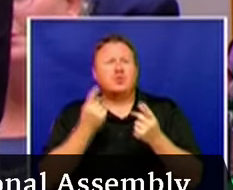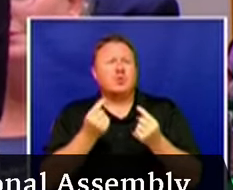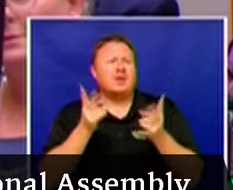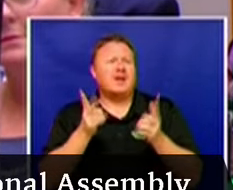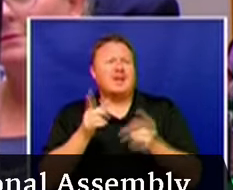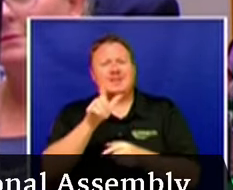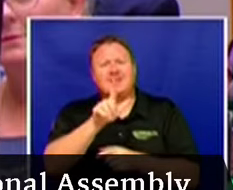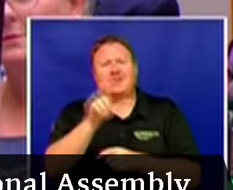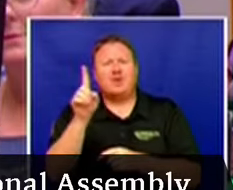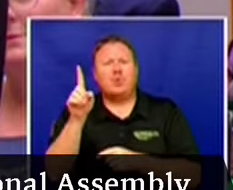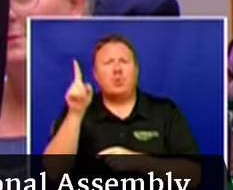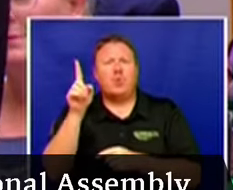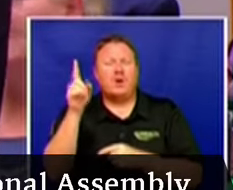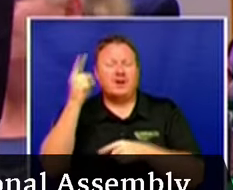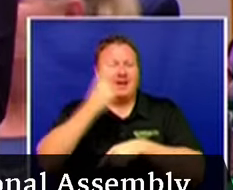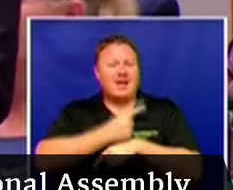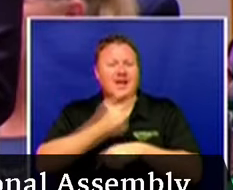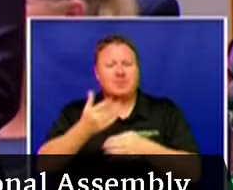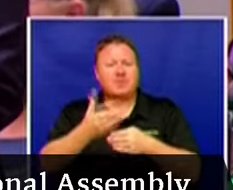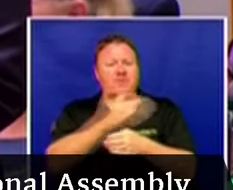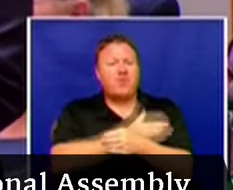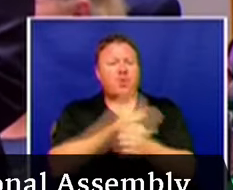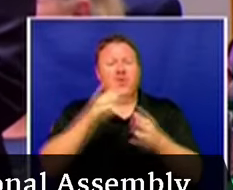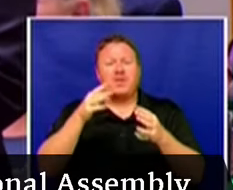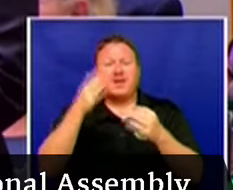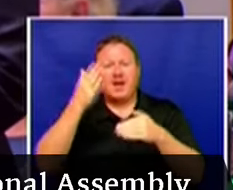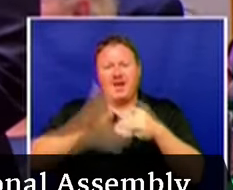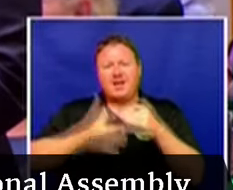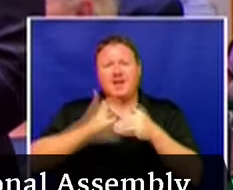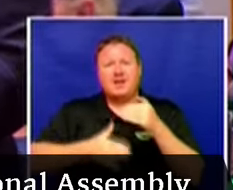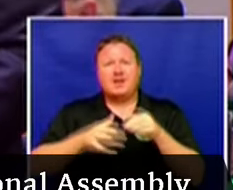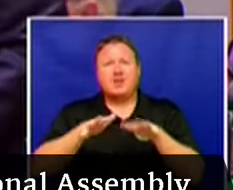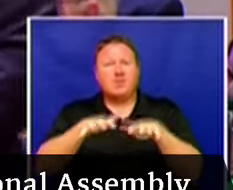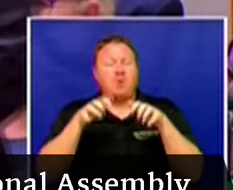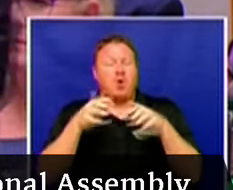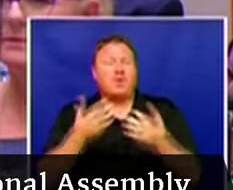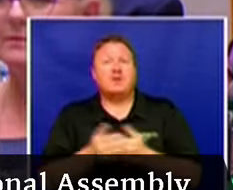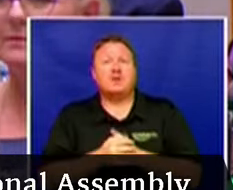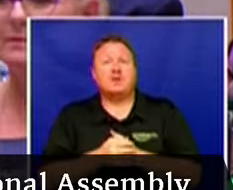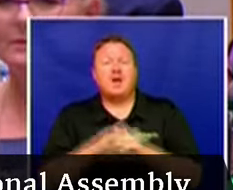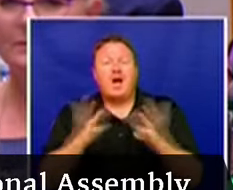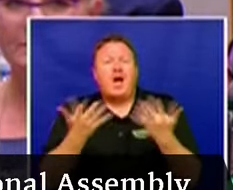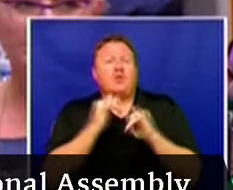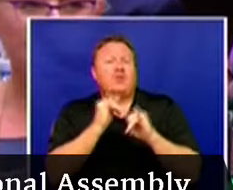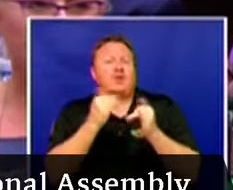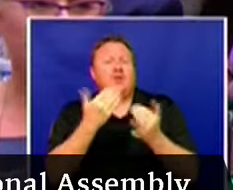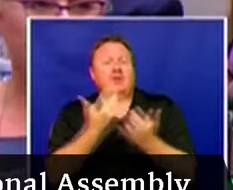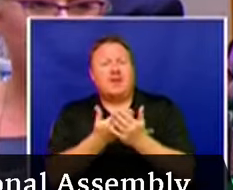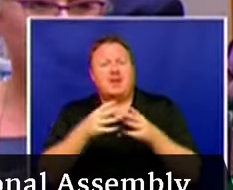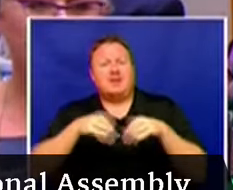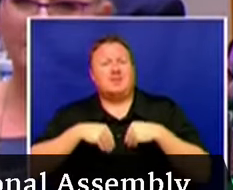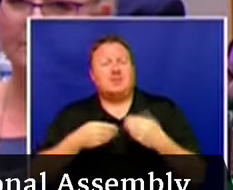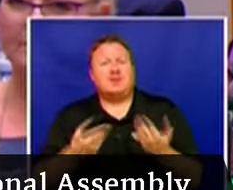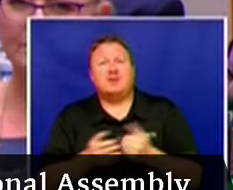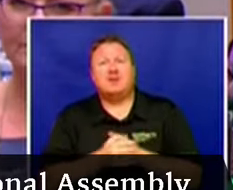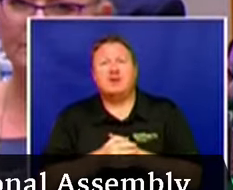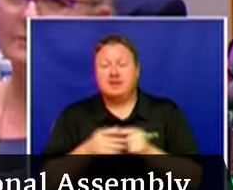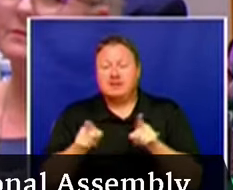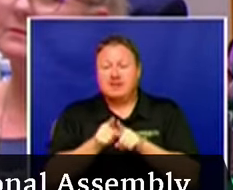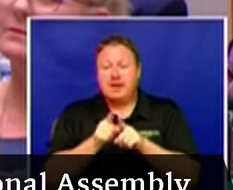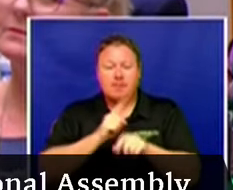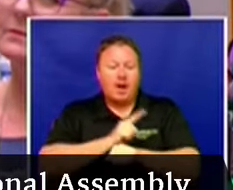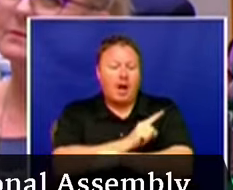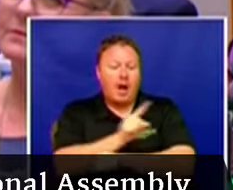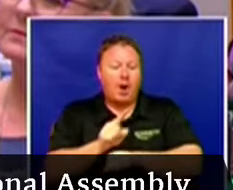How's anyone supposed to take you seriously on your commitment to lifestyle audits? Mr. President, we've also just learned in the last hour that